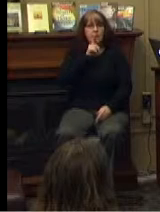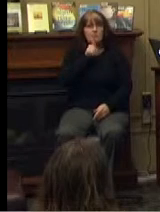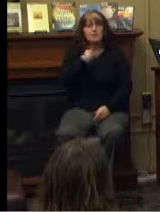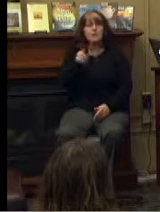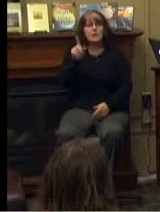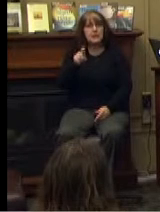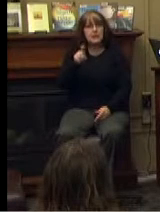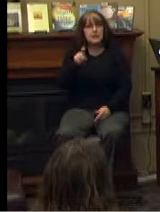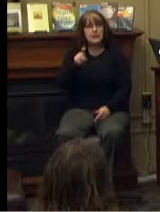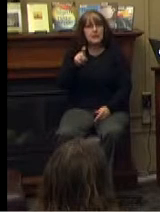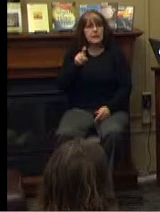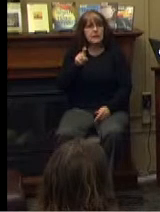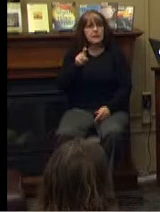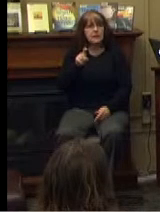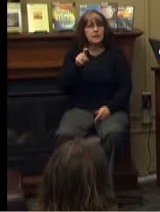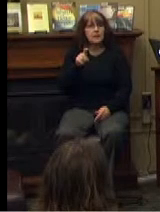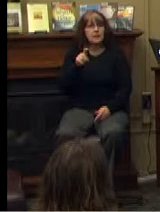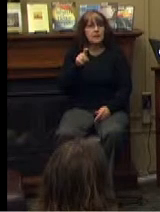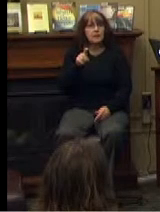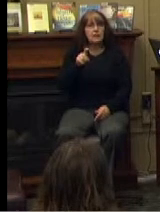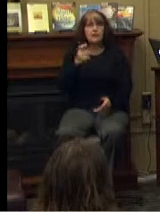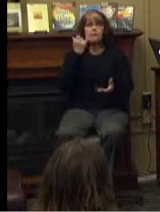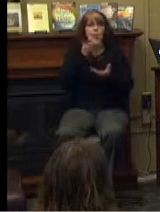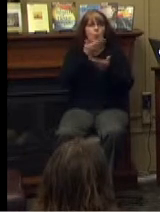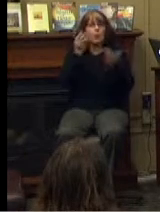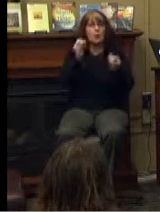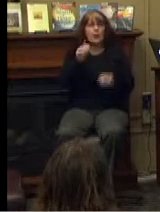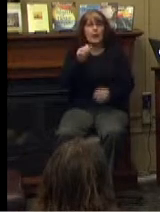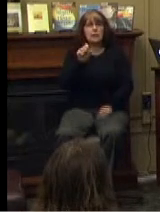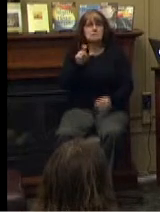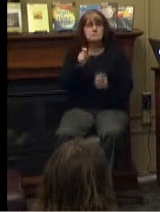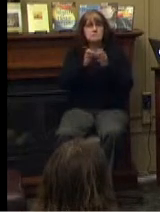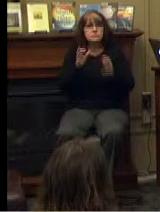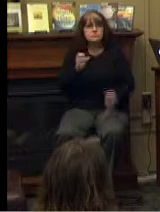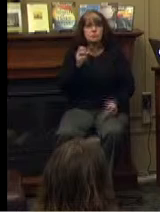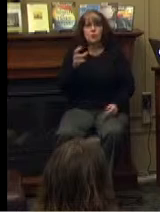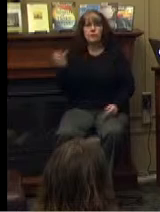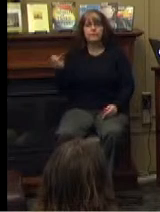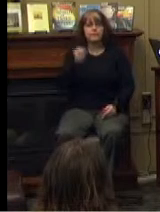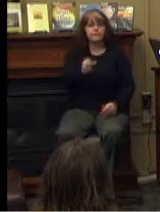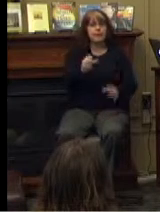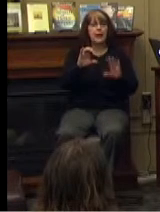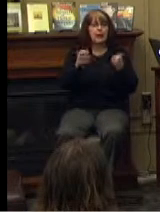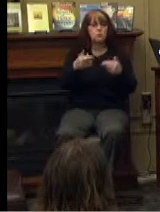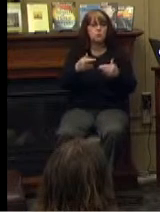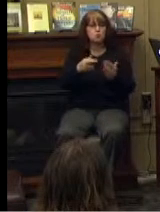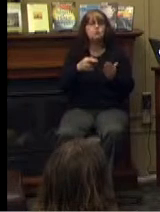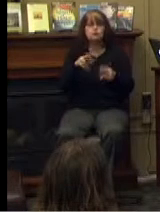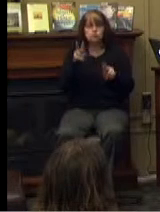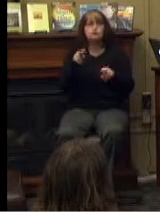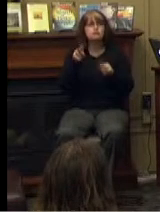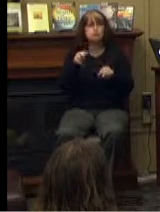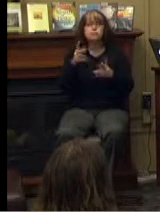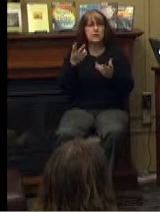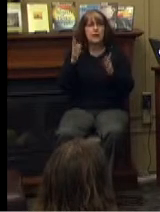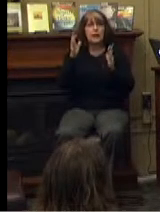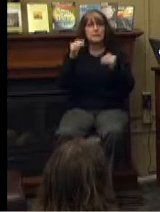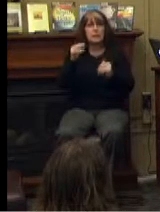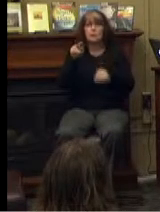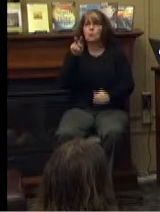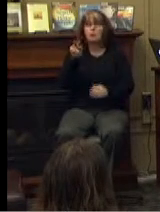have, without an ASL interpreter, or they're in a classroom, and one of the expectations is to